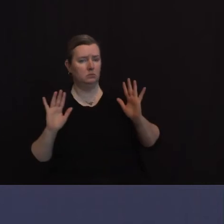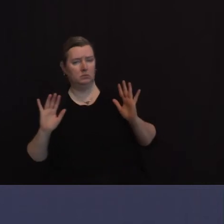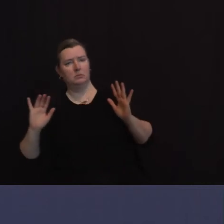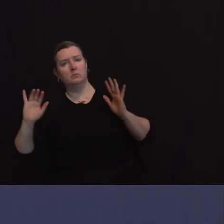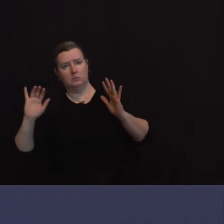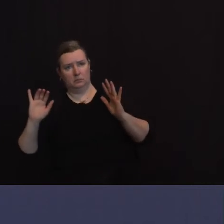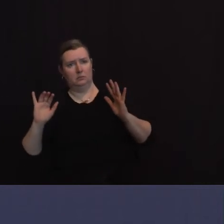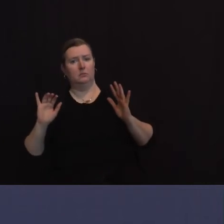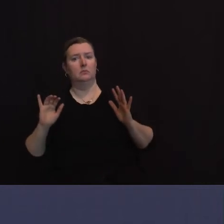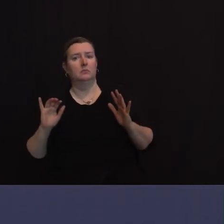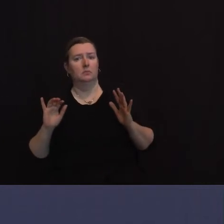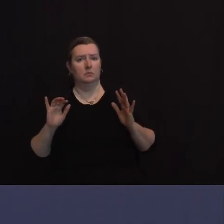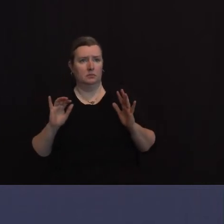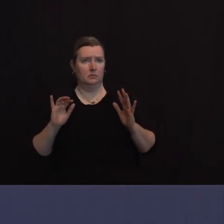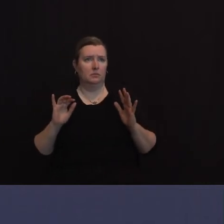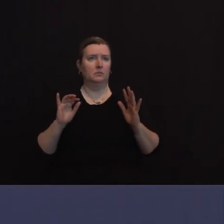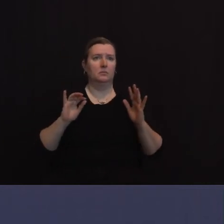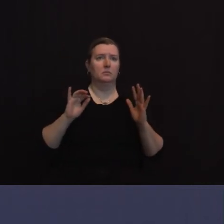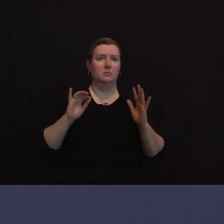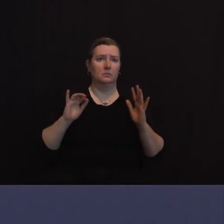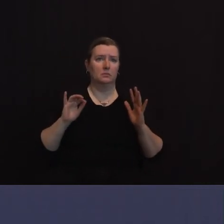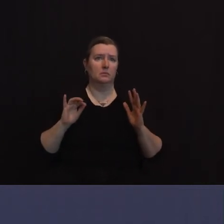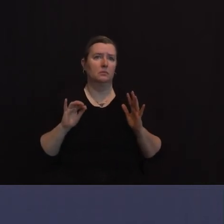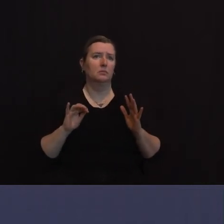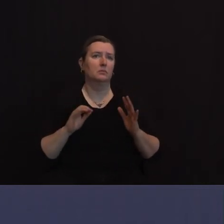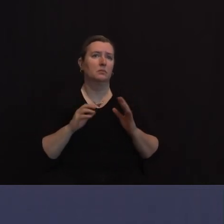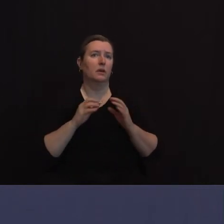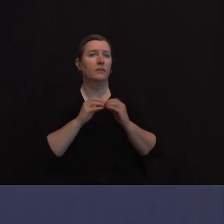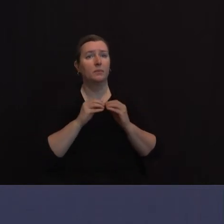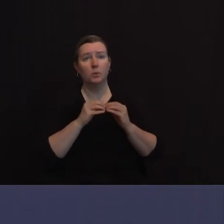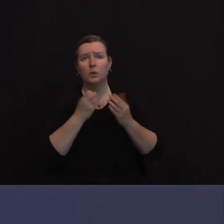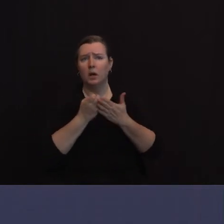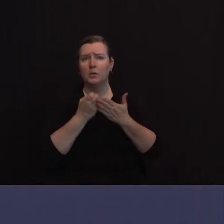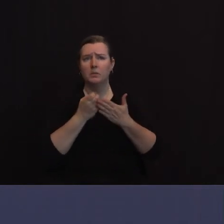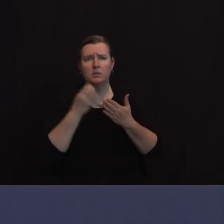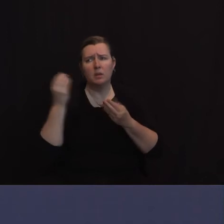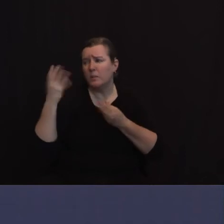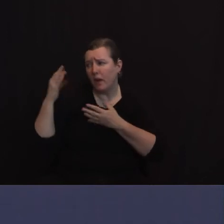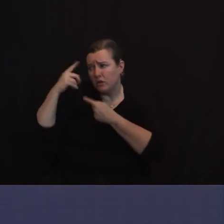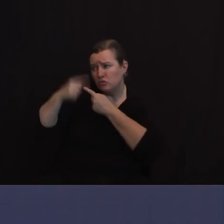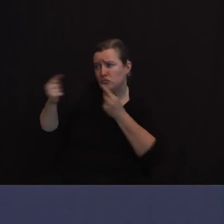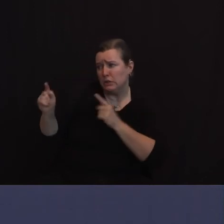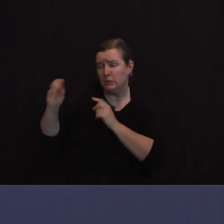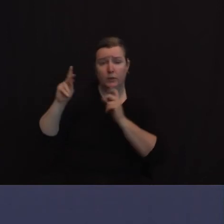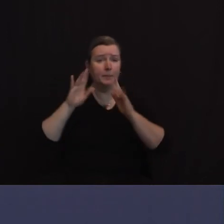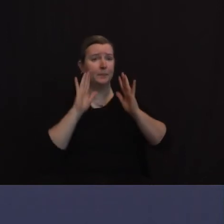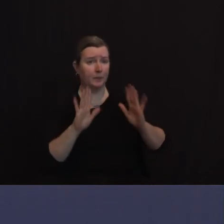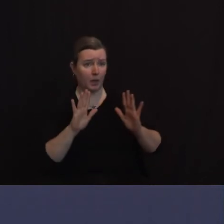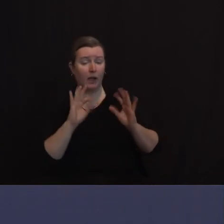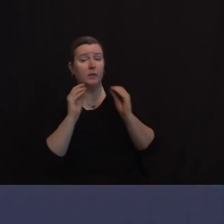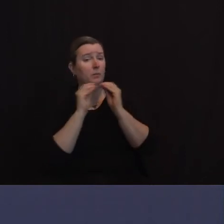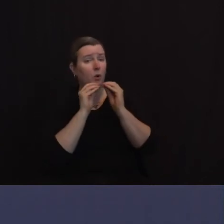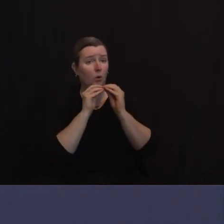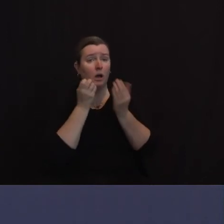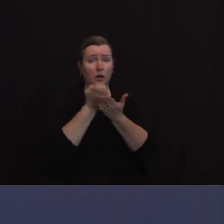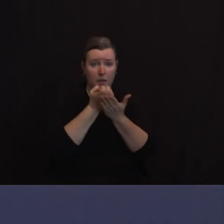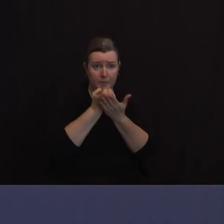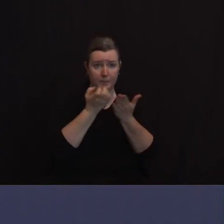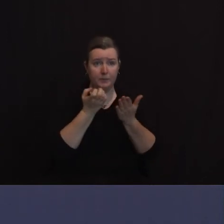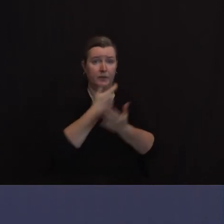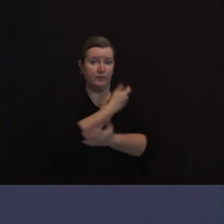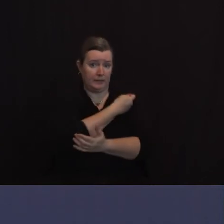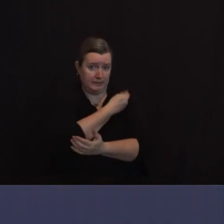and you all should tell me if you disagree, if there's mounting evidence that the vaccines are good against the